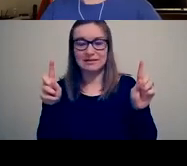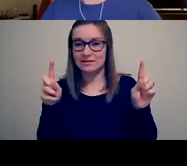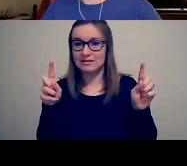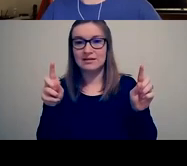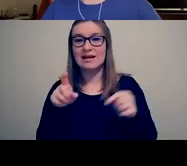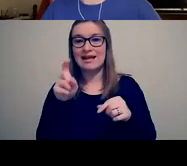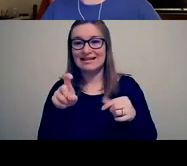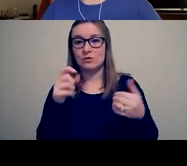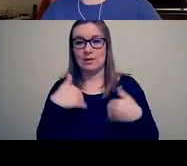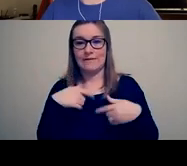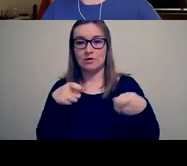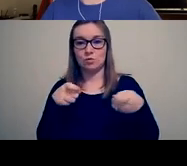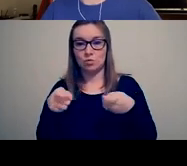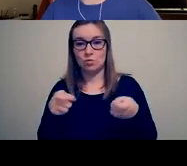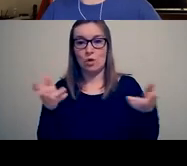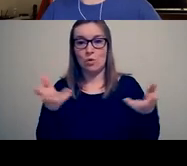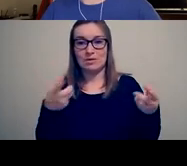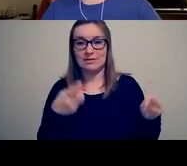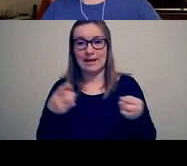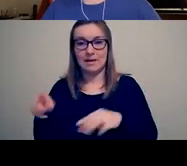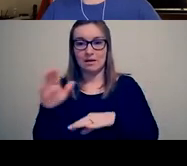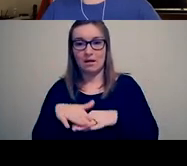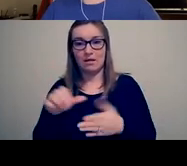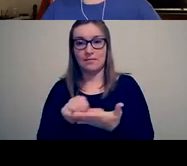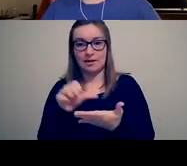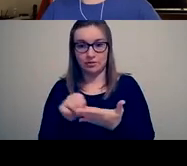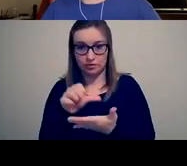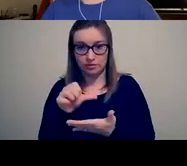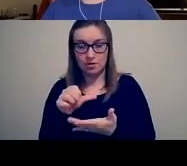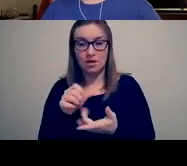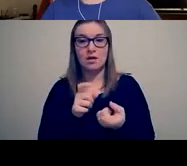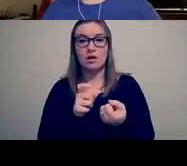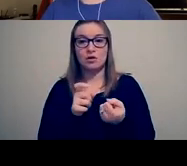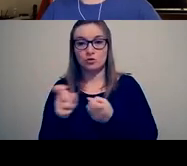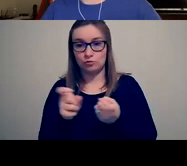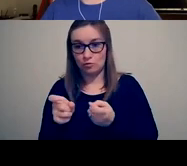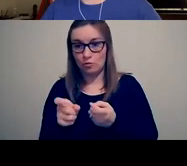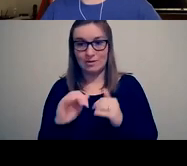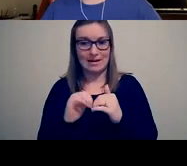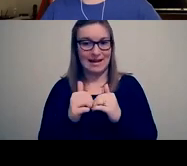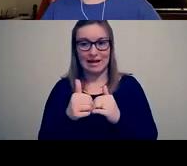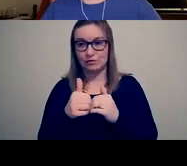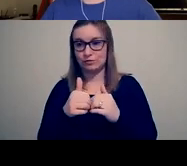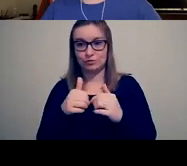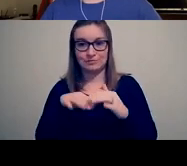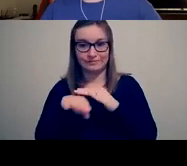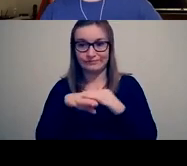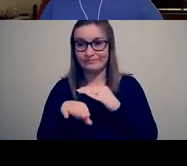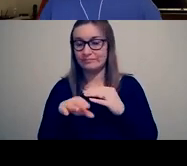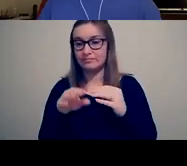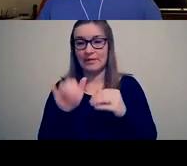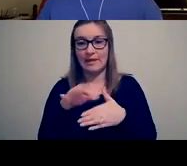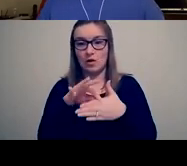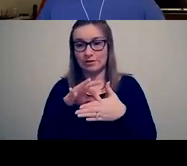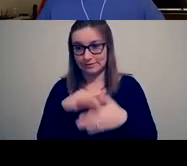have control over what's happening on the page and control on where, how to get to the content. Right,